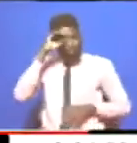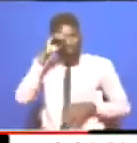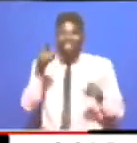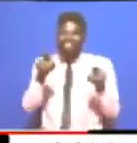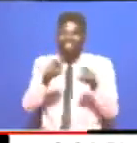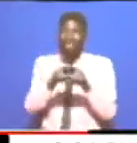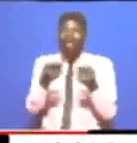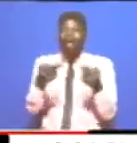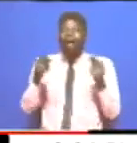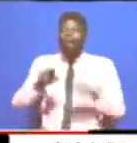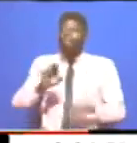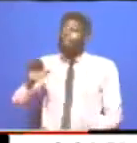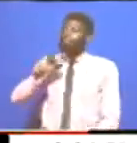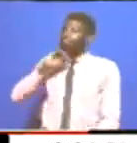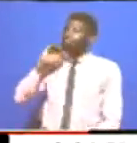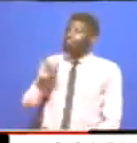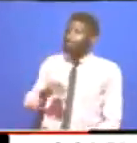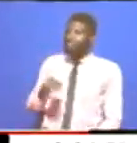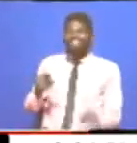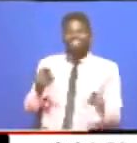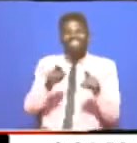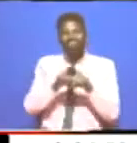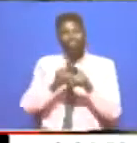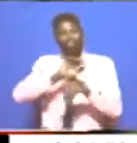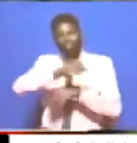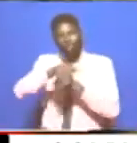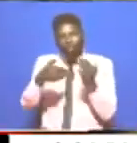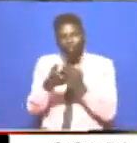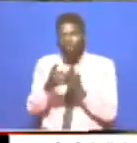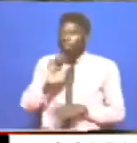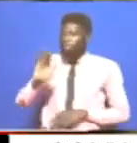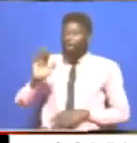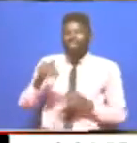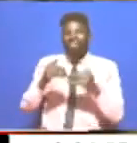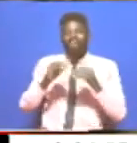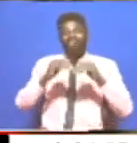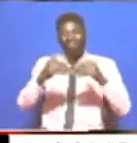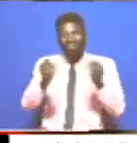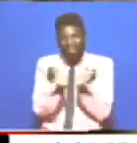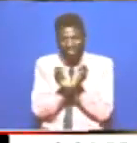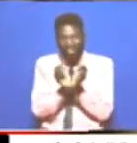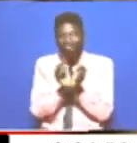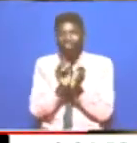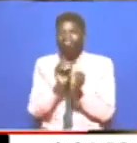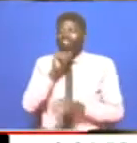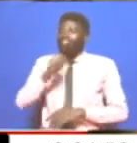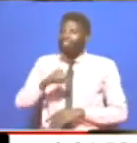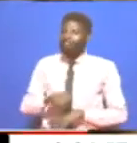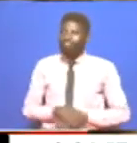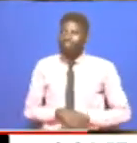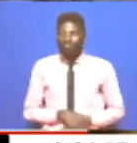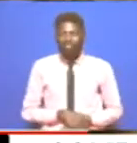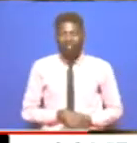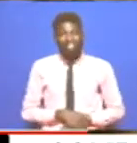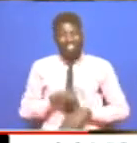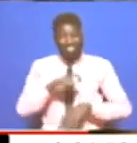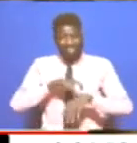his sons as well as all other clan heads. Mzee Mwafunja pelekeo chakula chake pale